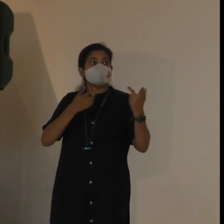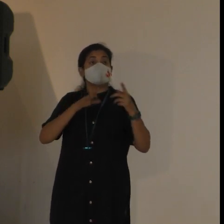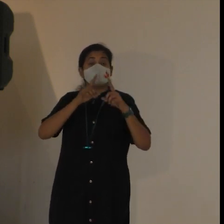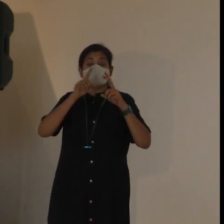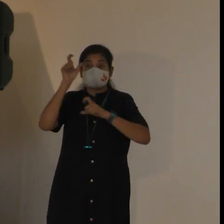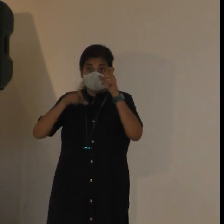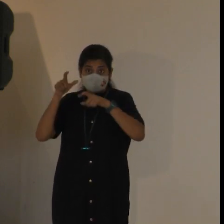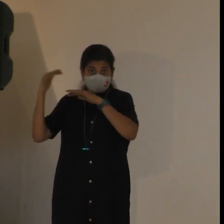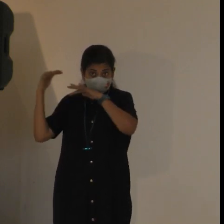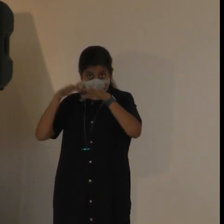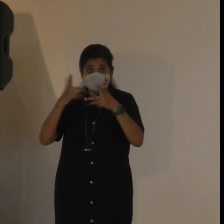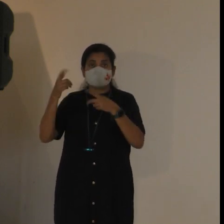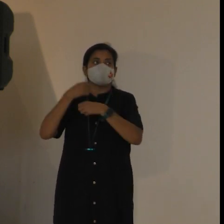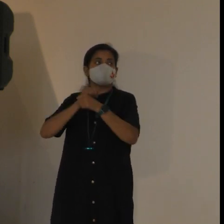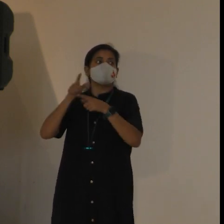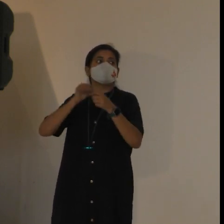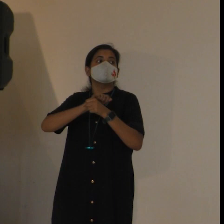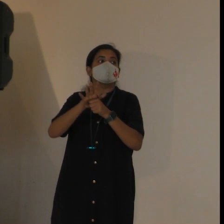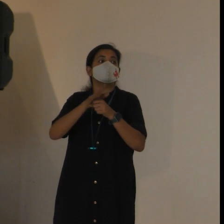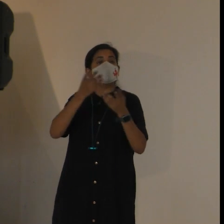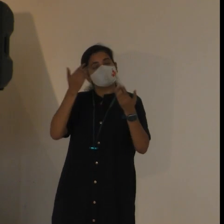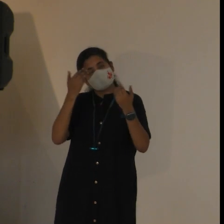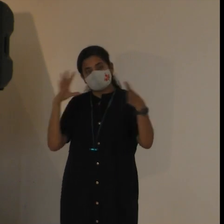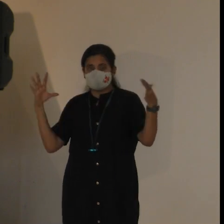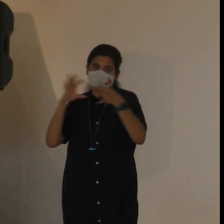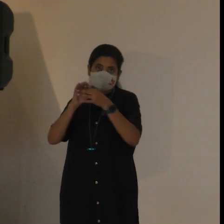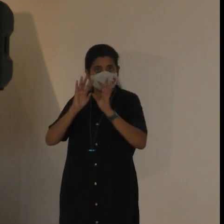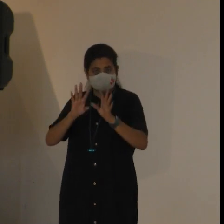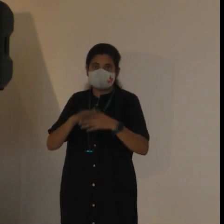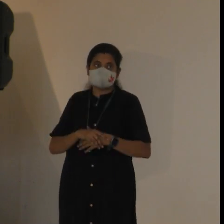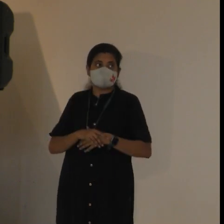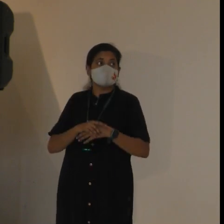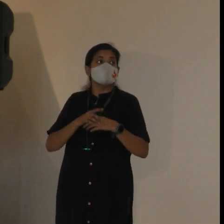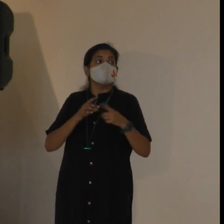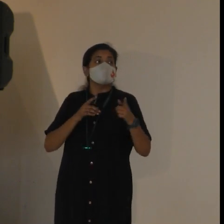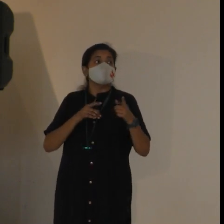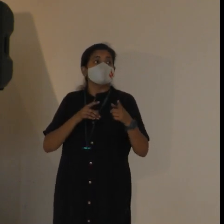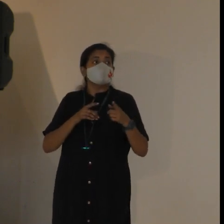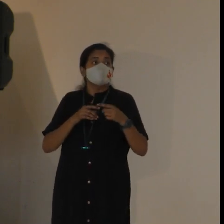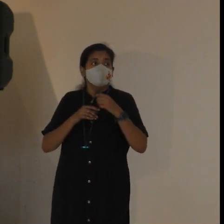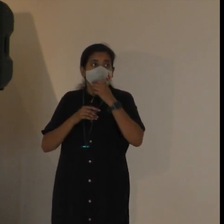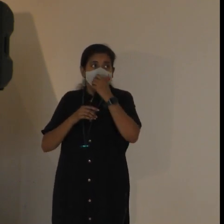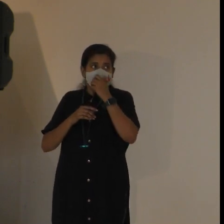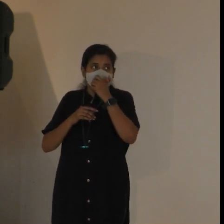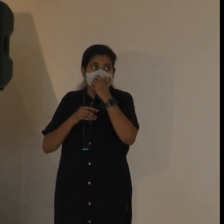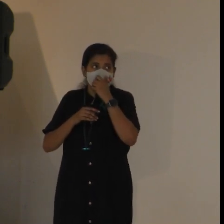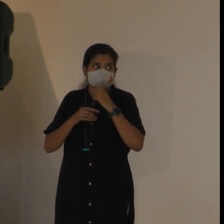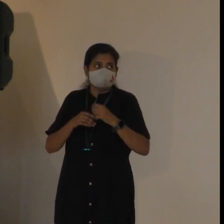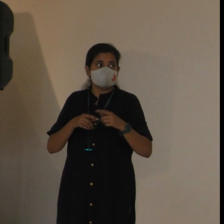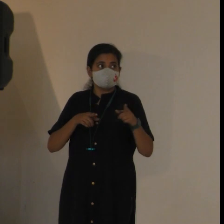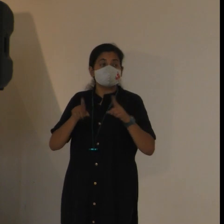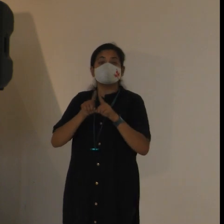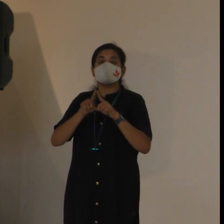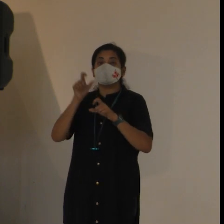digital audience also was created by the pandemic. And on top of that, just as an archaeologist, I'm